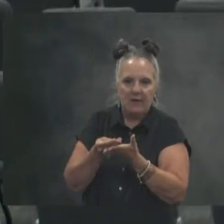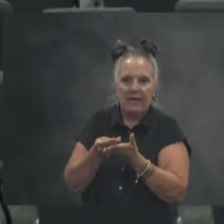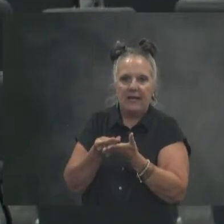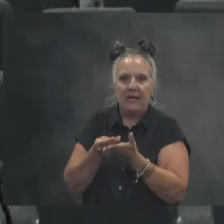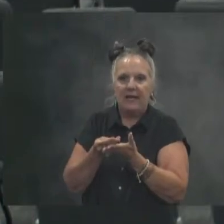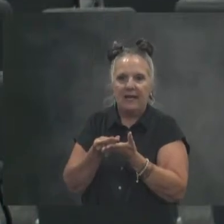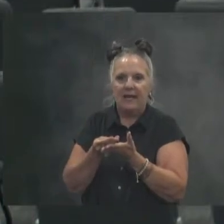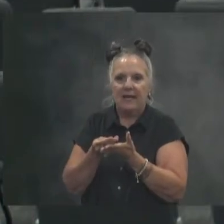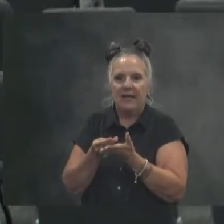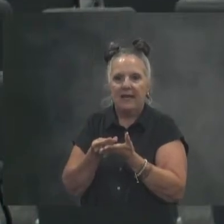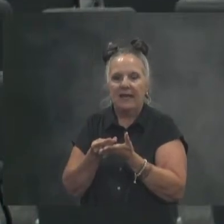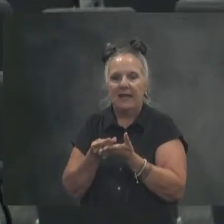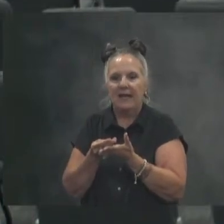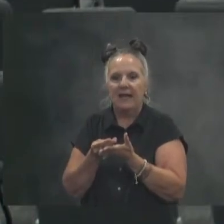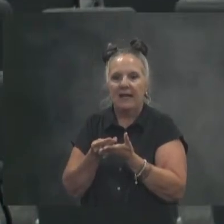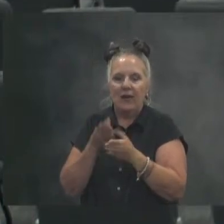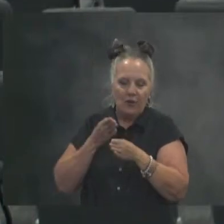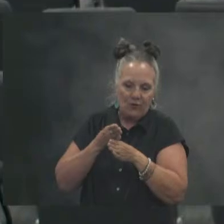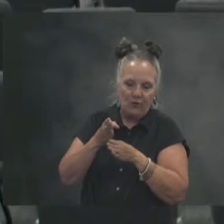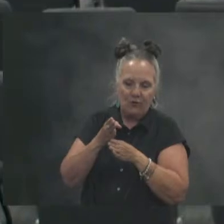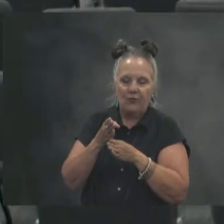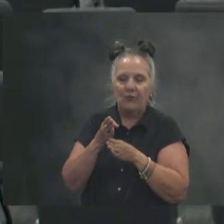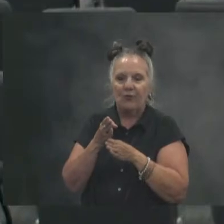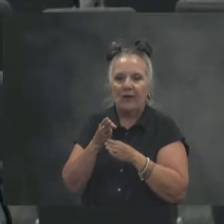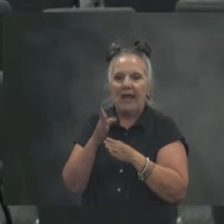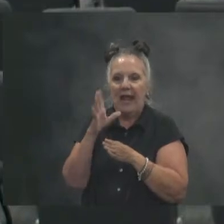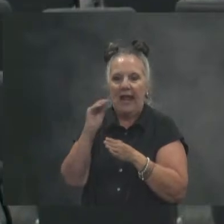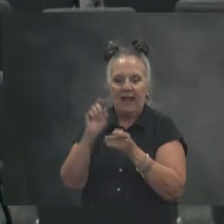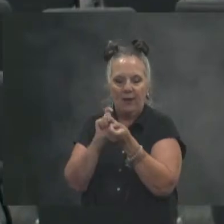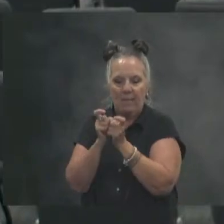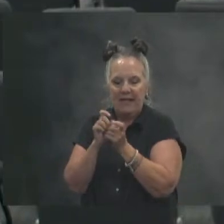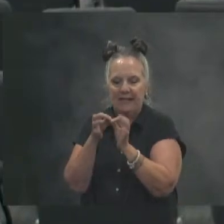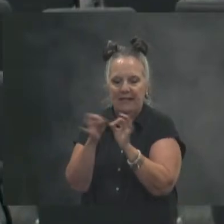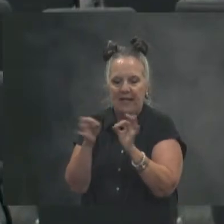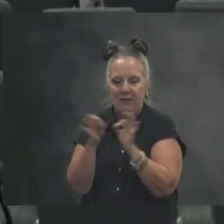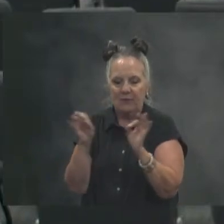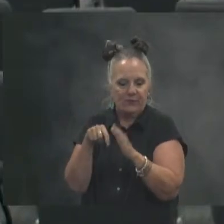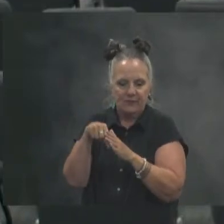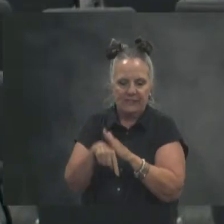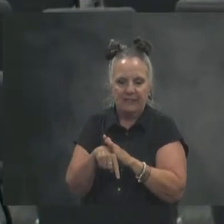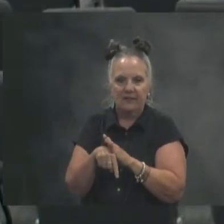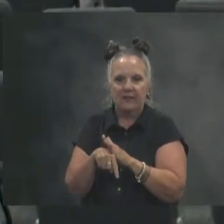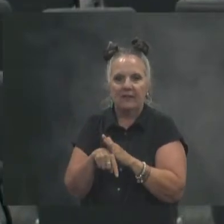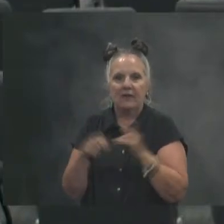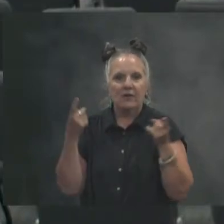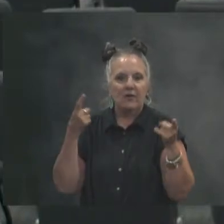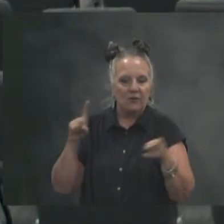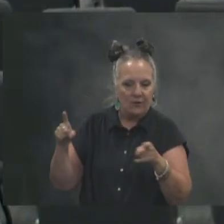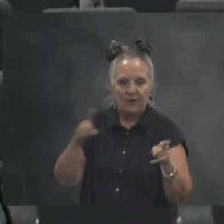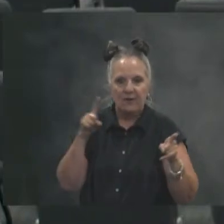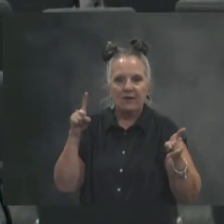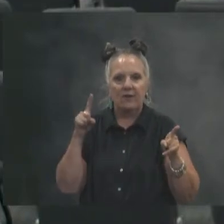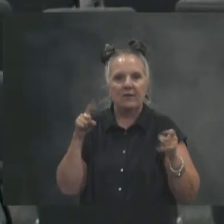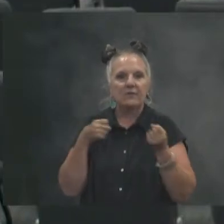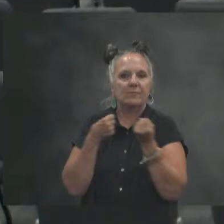for Maryland's future career ladder, and amended language detailed in the signed tentative agreements. All those in